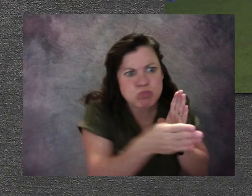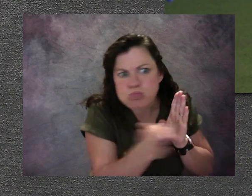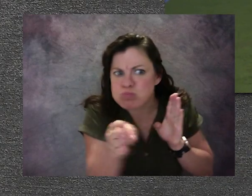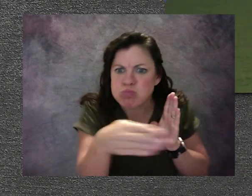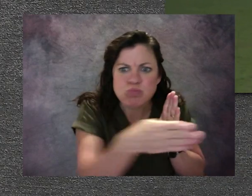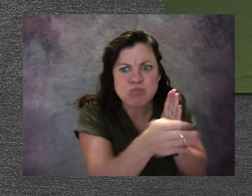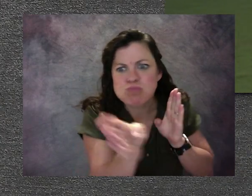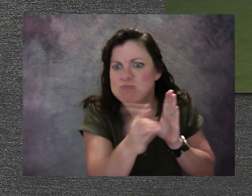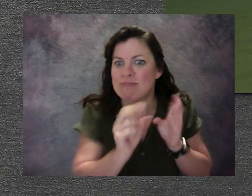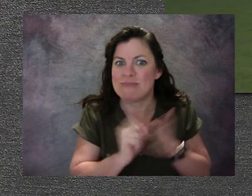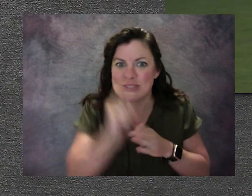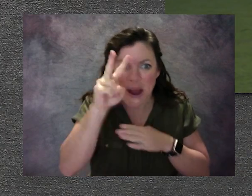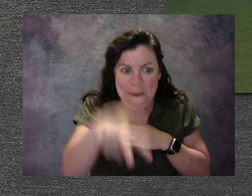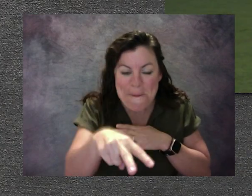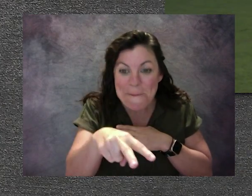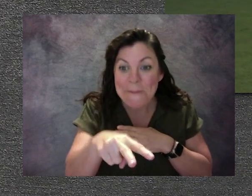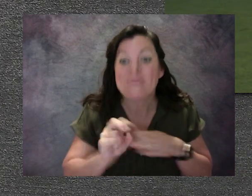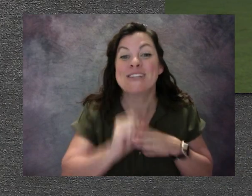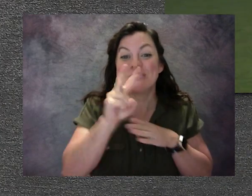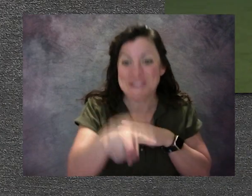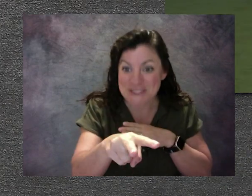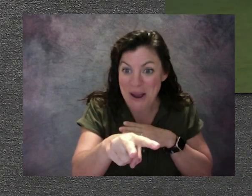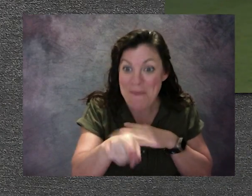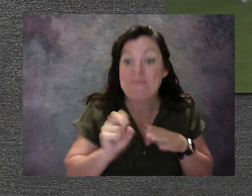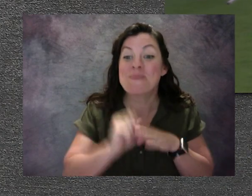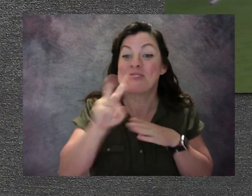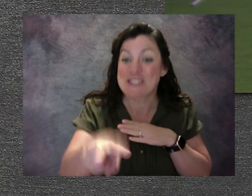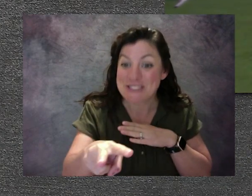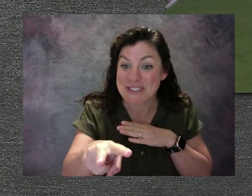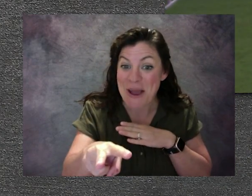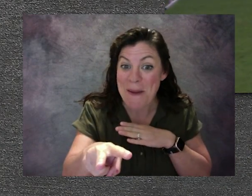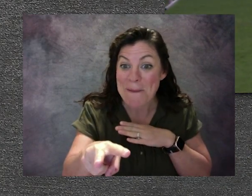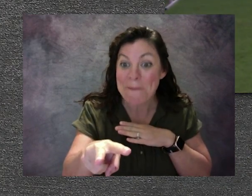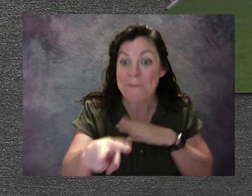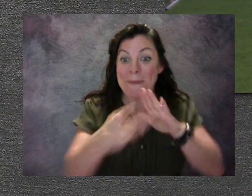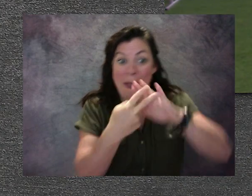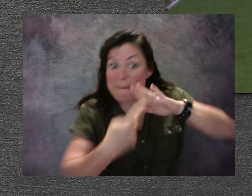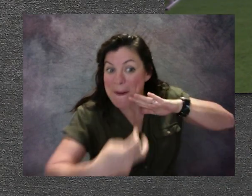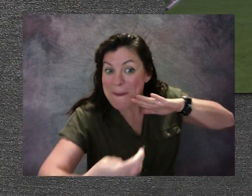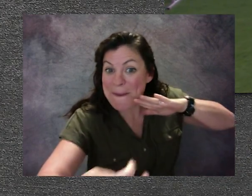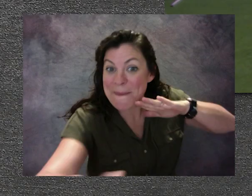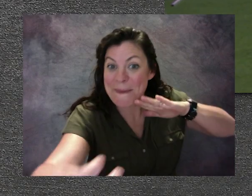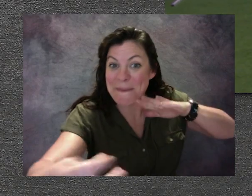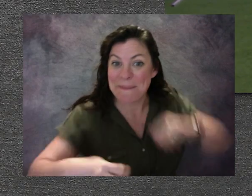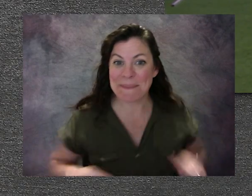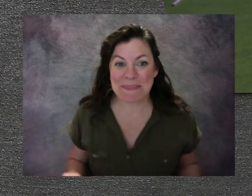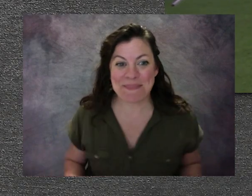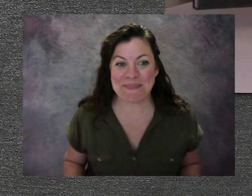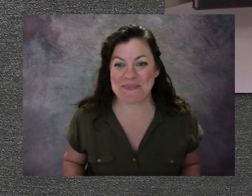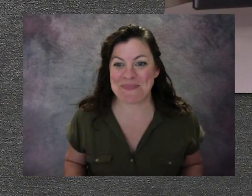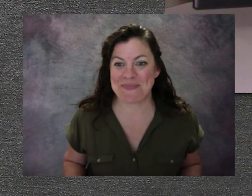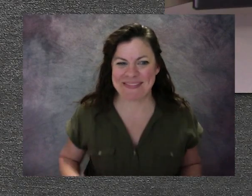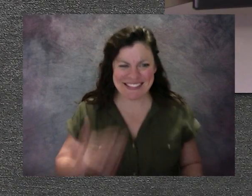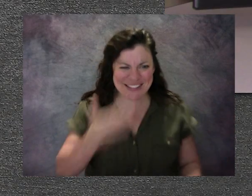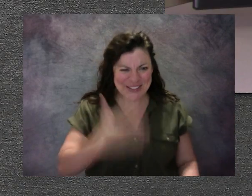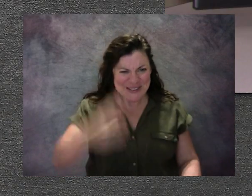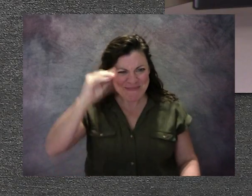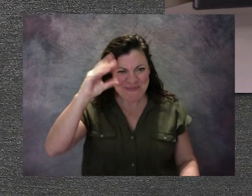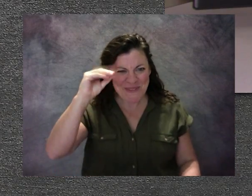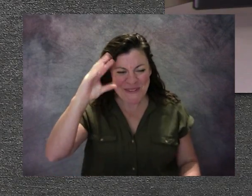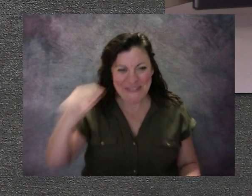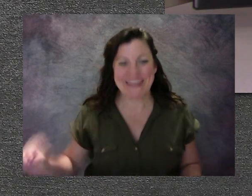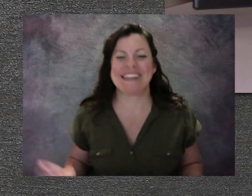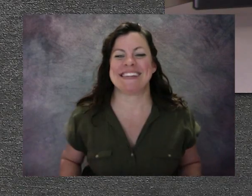jump, jump, jump, tunnel! Good boy! Welcome back